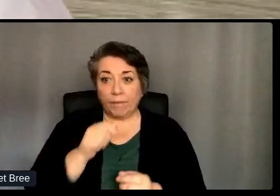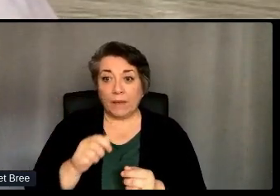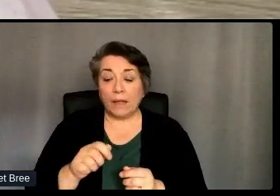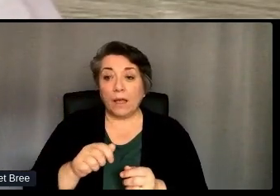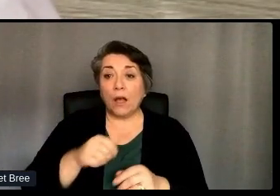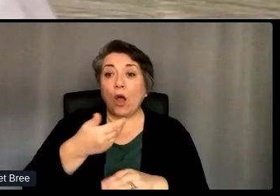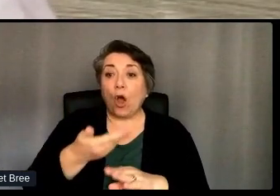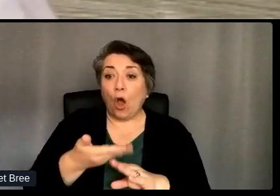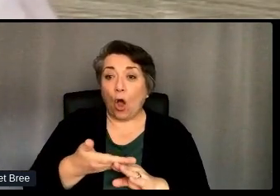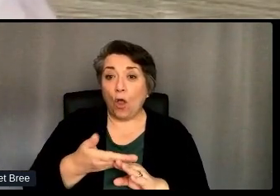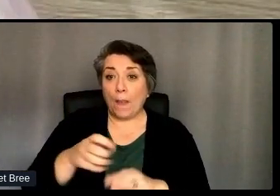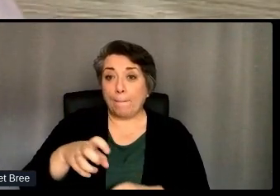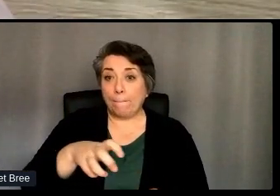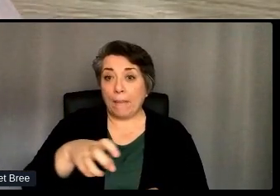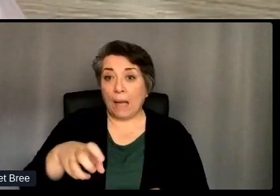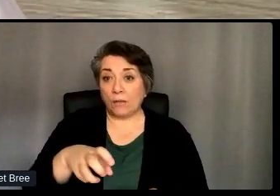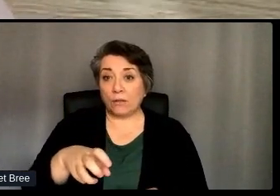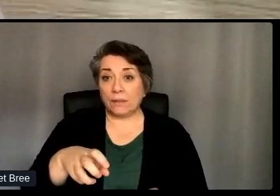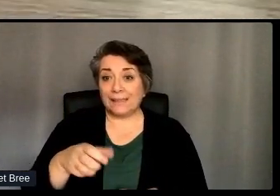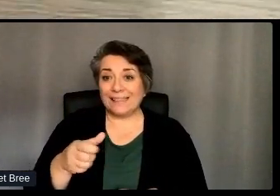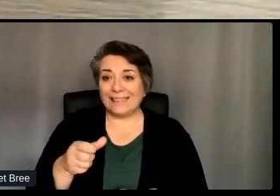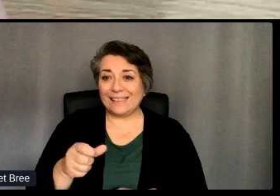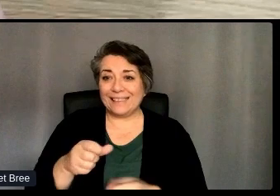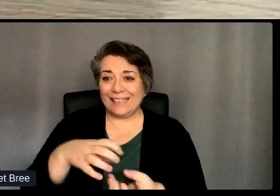the eject button to remove the lid.